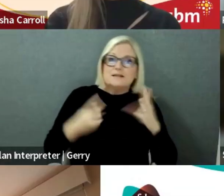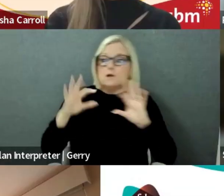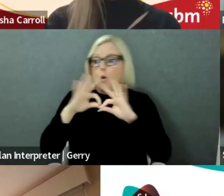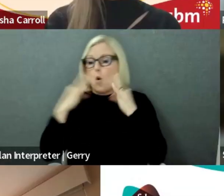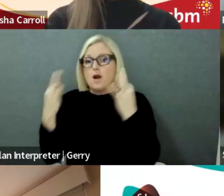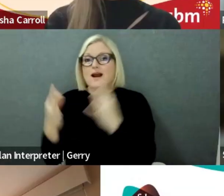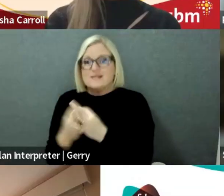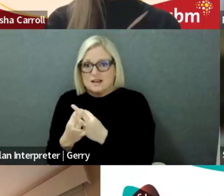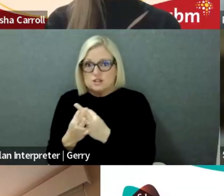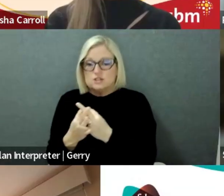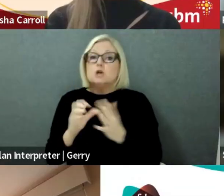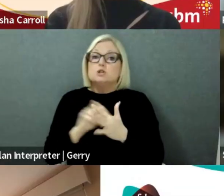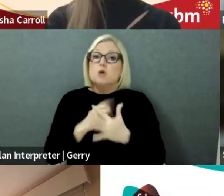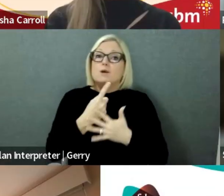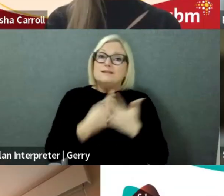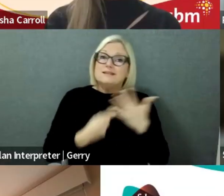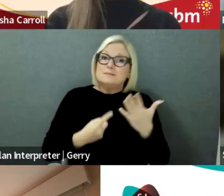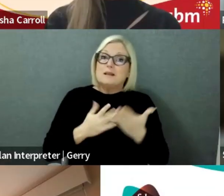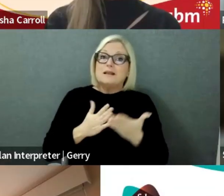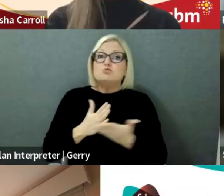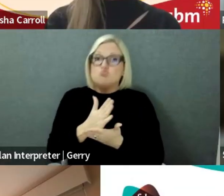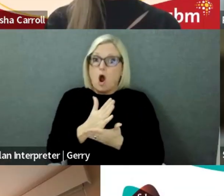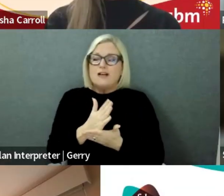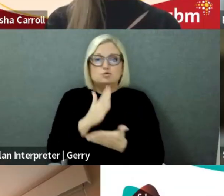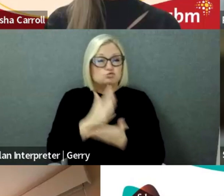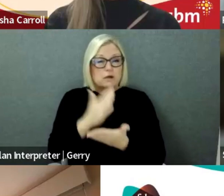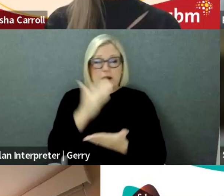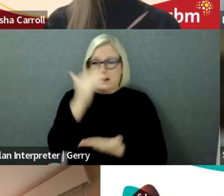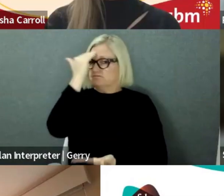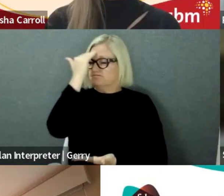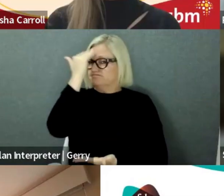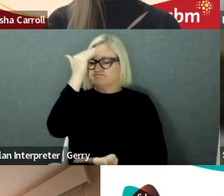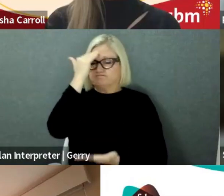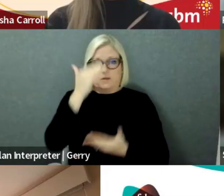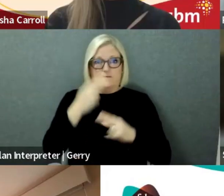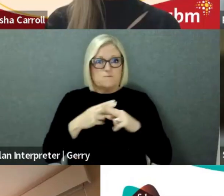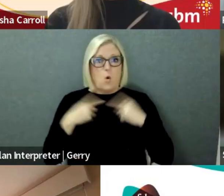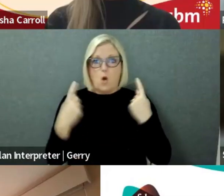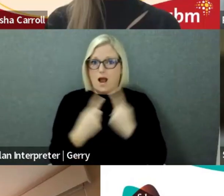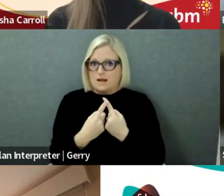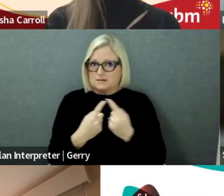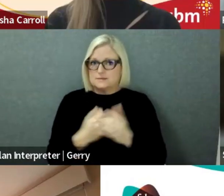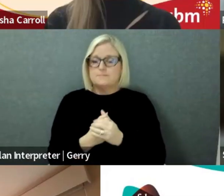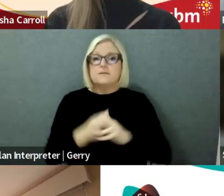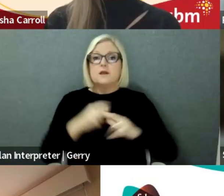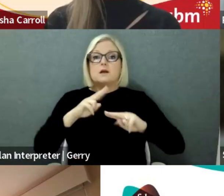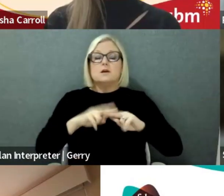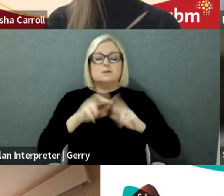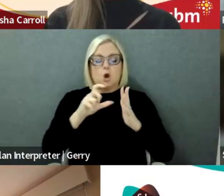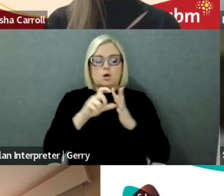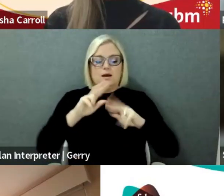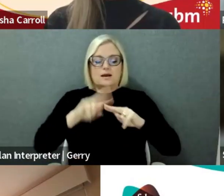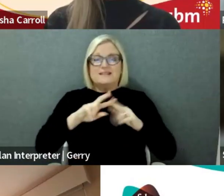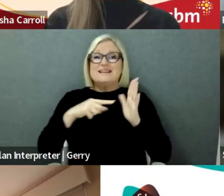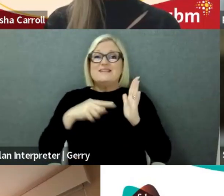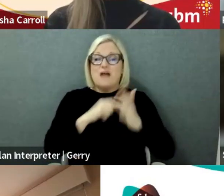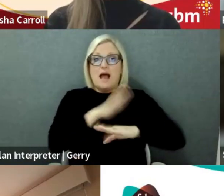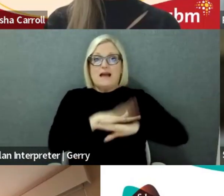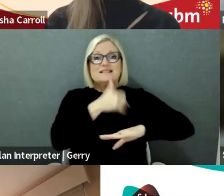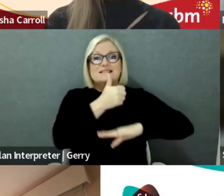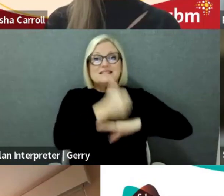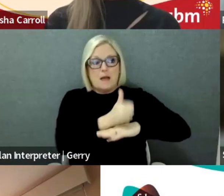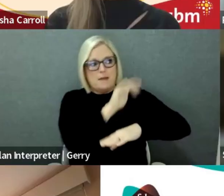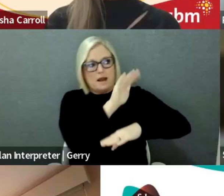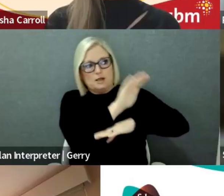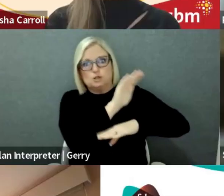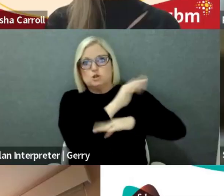equity and rights at the centre of our development and humanitarian engagement. DFAT established an external reference group for this process to guide us